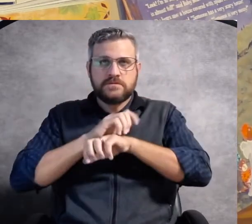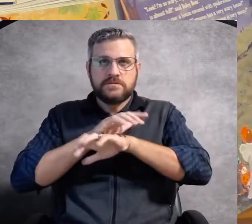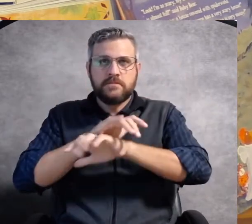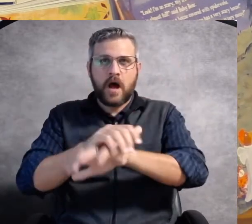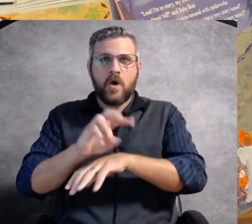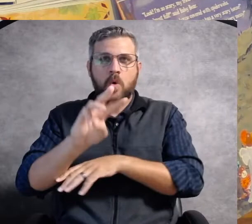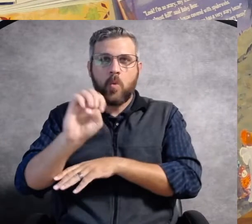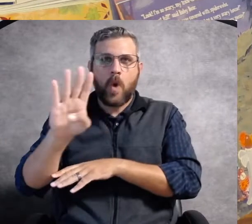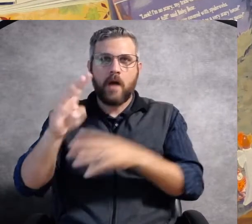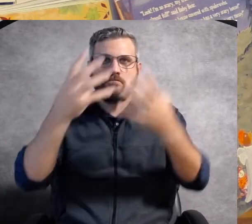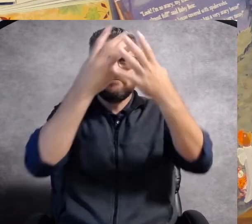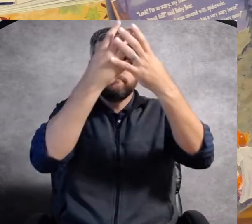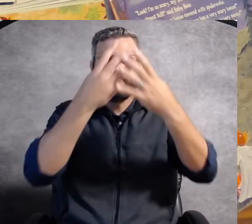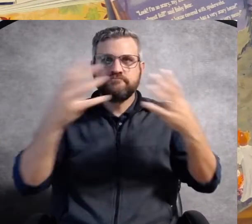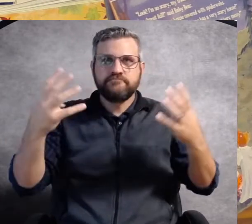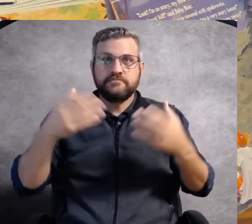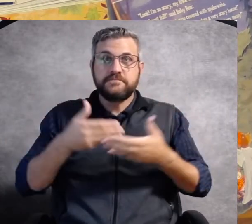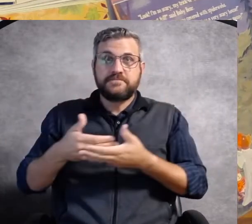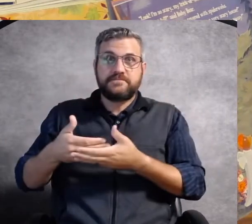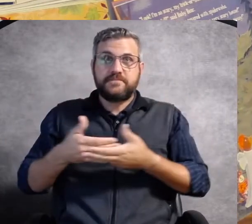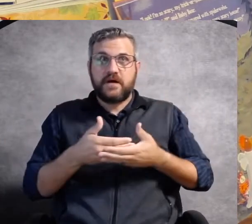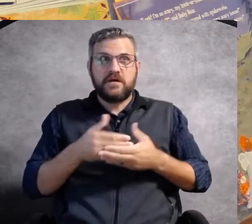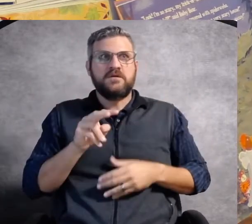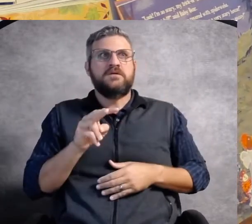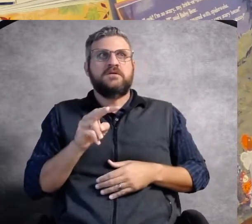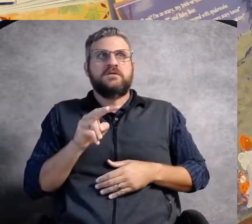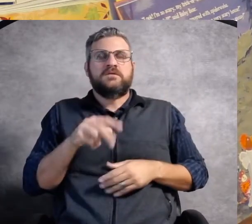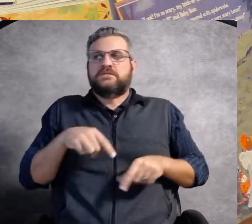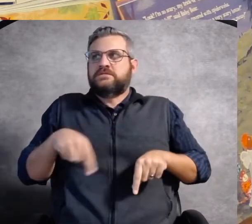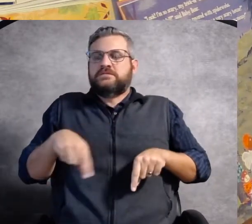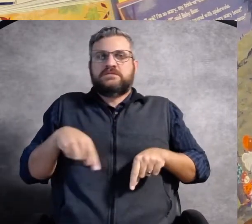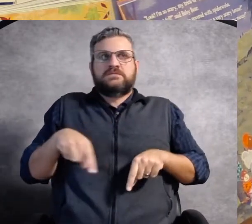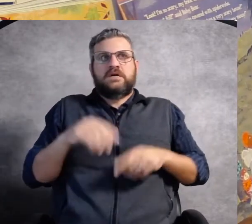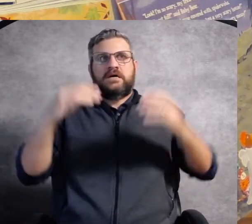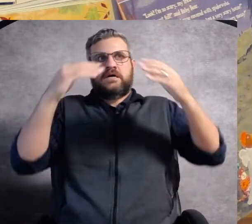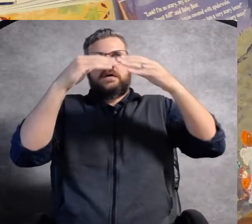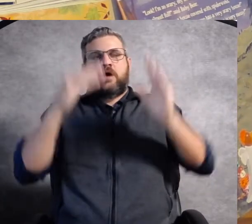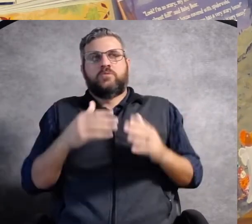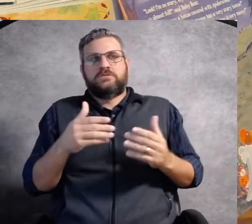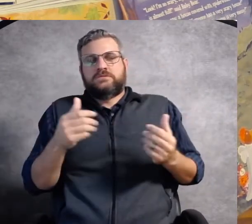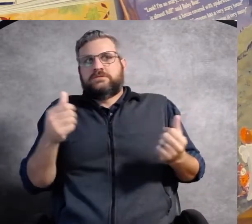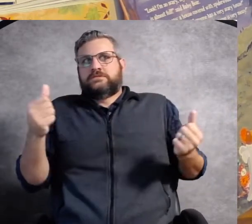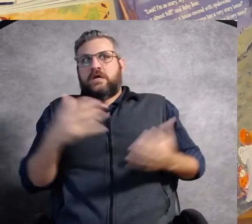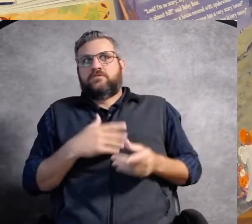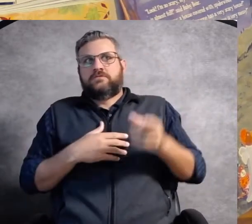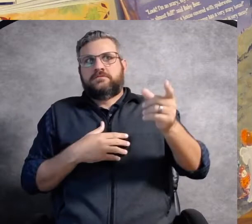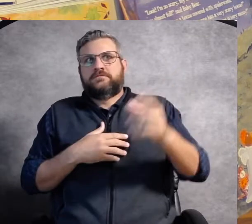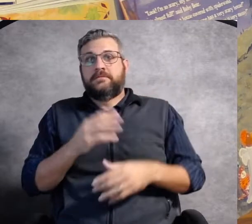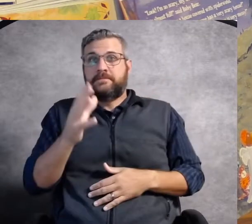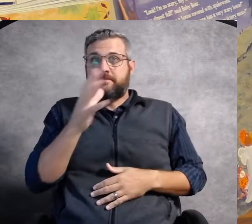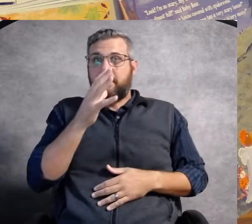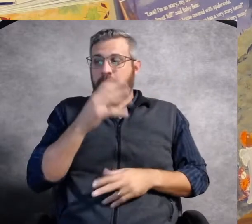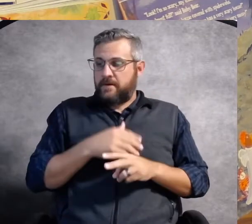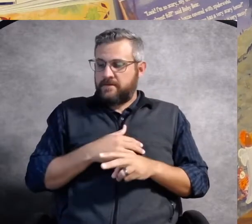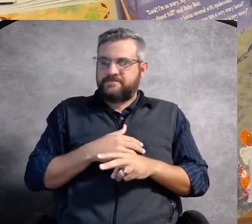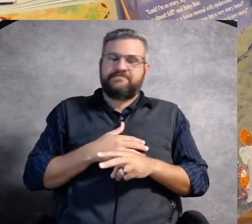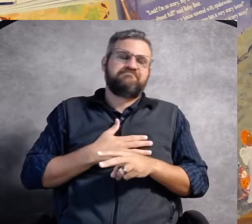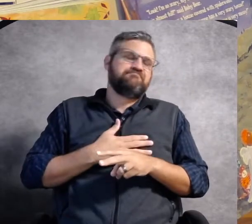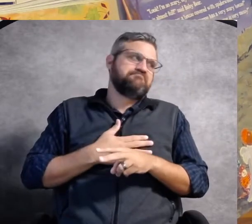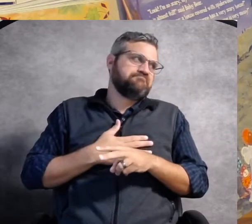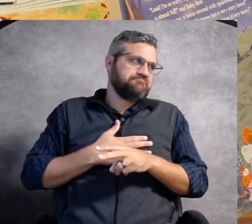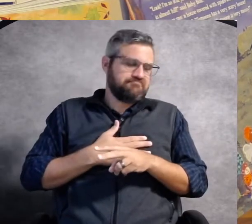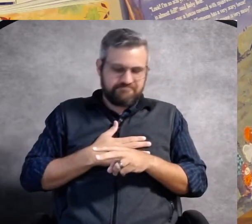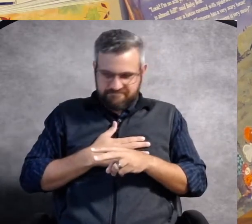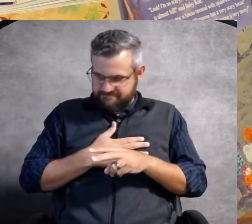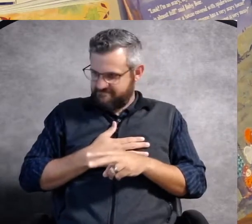spider webs. Baby Bear shivered. Someone has a very, very scary house. Mama Bear